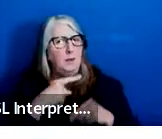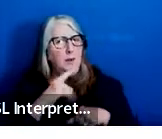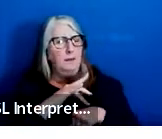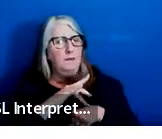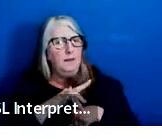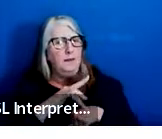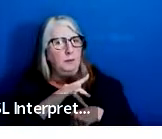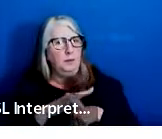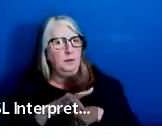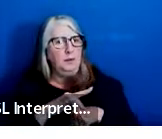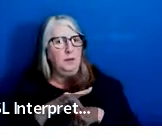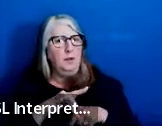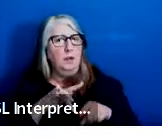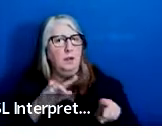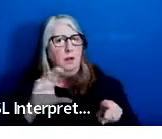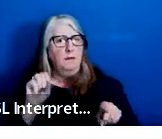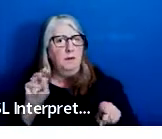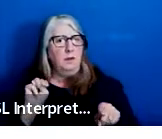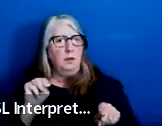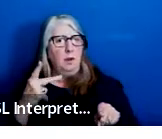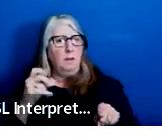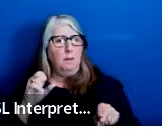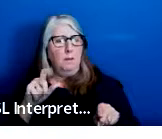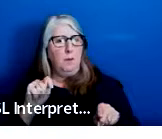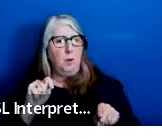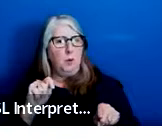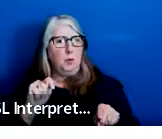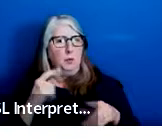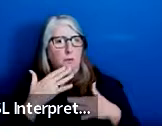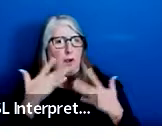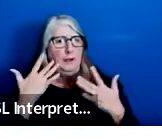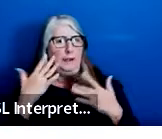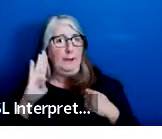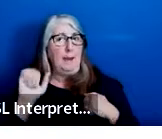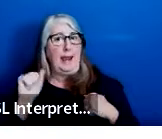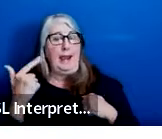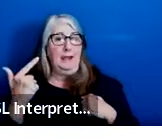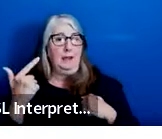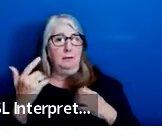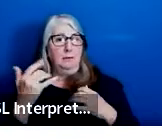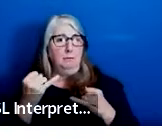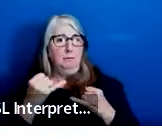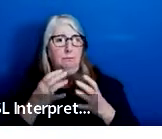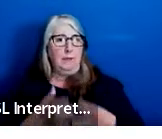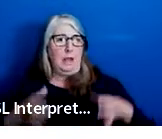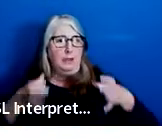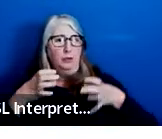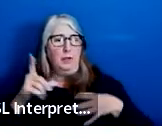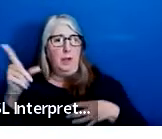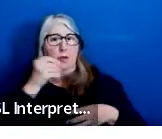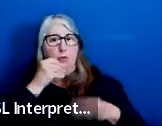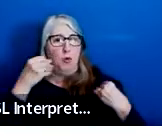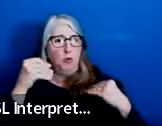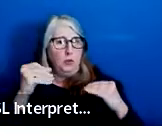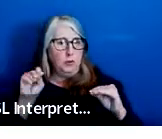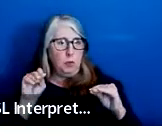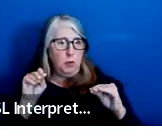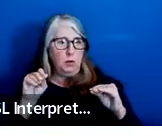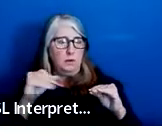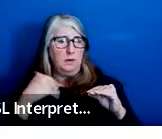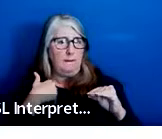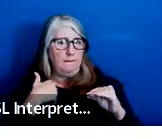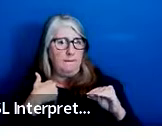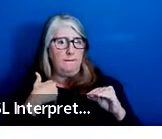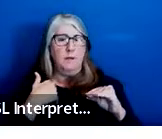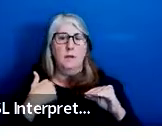availability of the compost-friendly bags, liners at grocery stores.